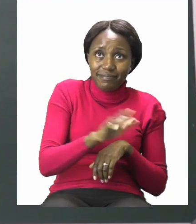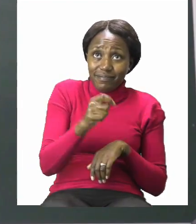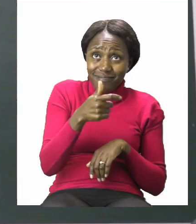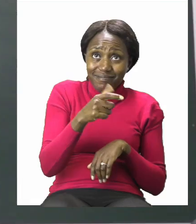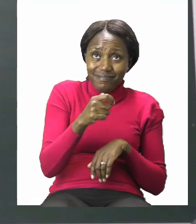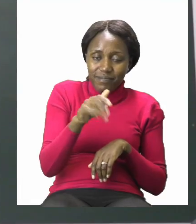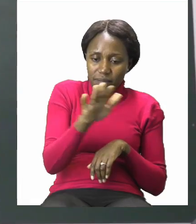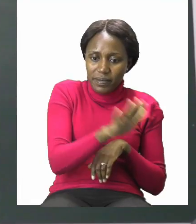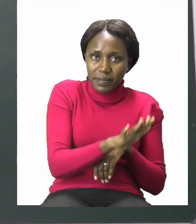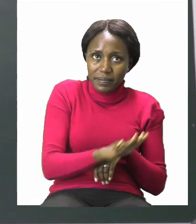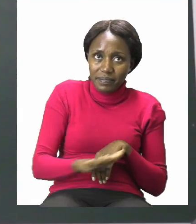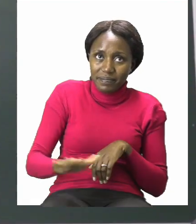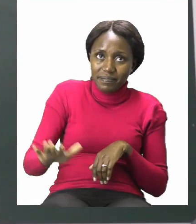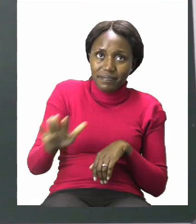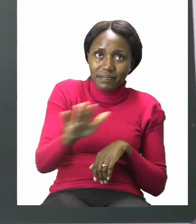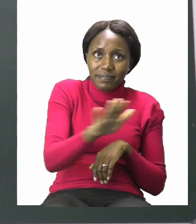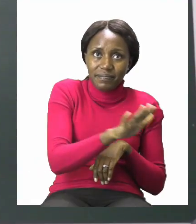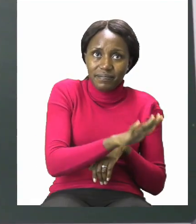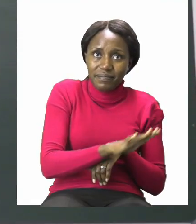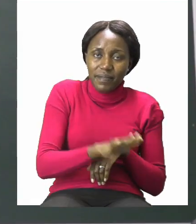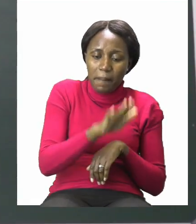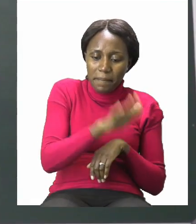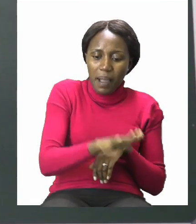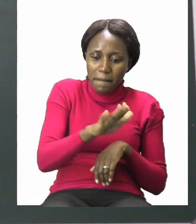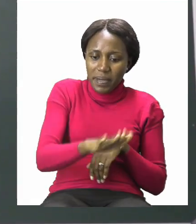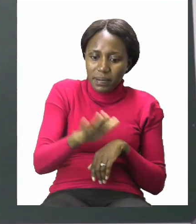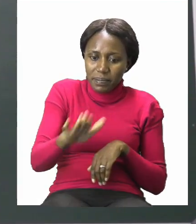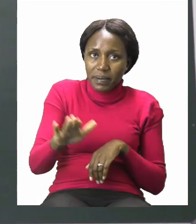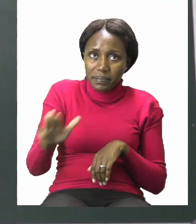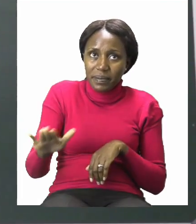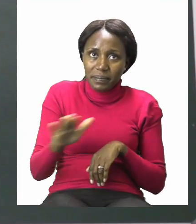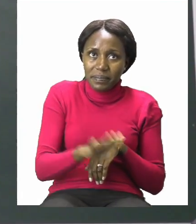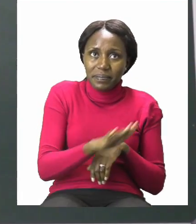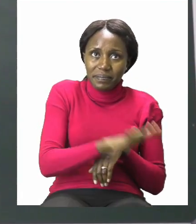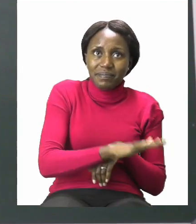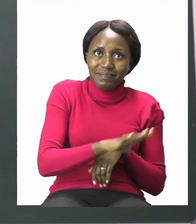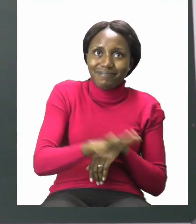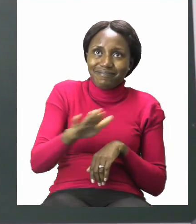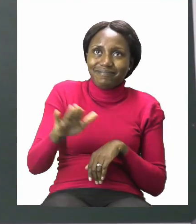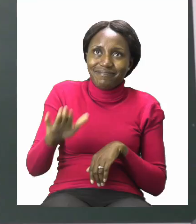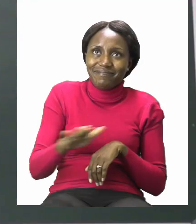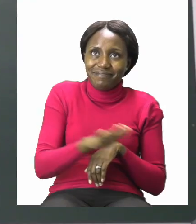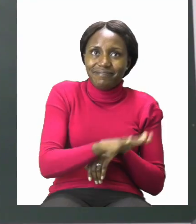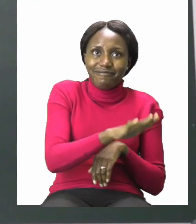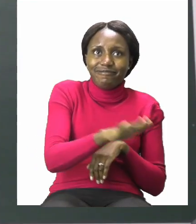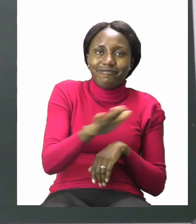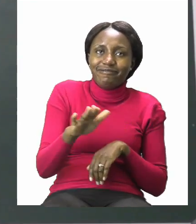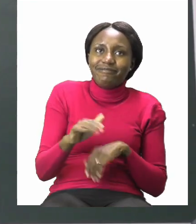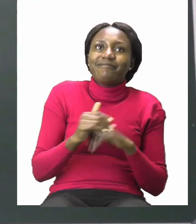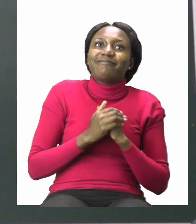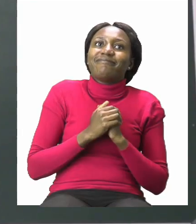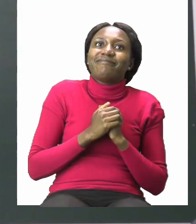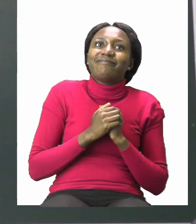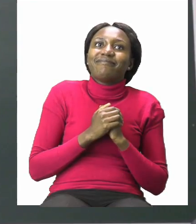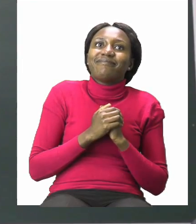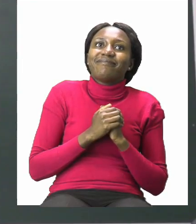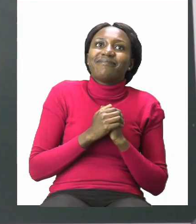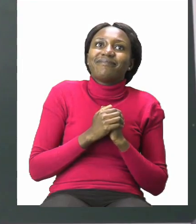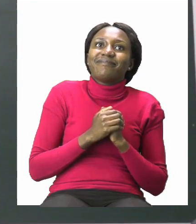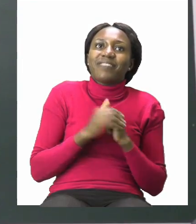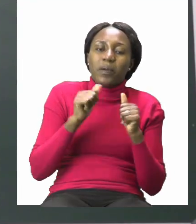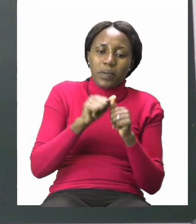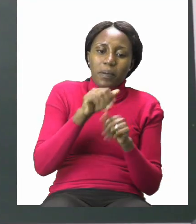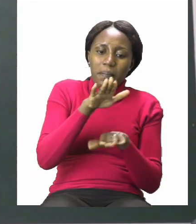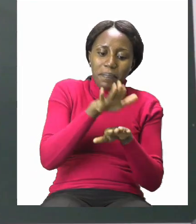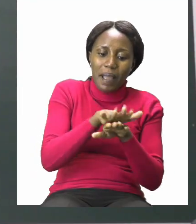top of my paper, directing the rice where the glue is. And then I'm going to pat it down.